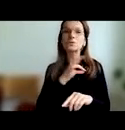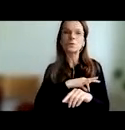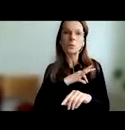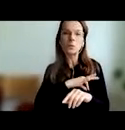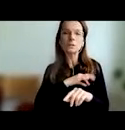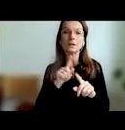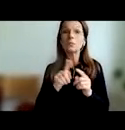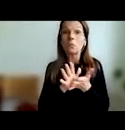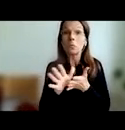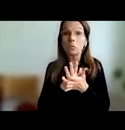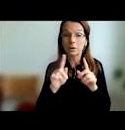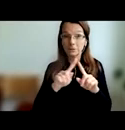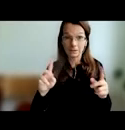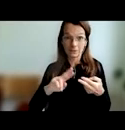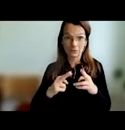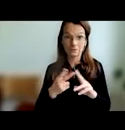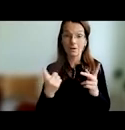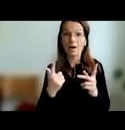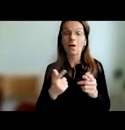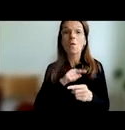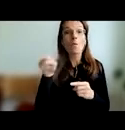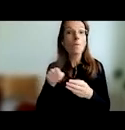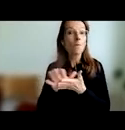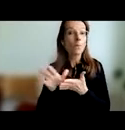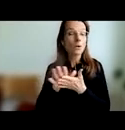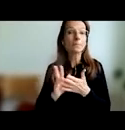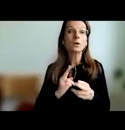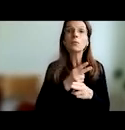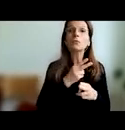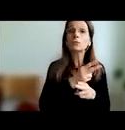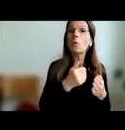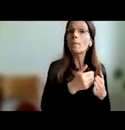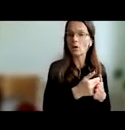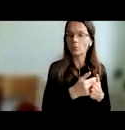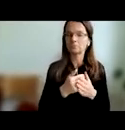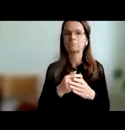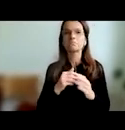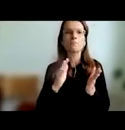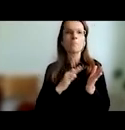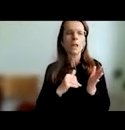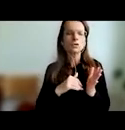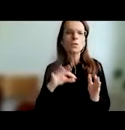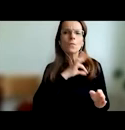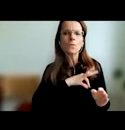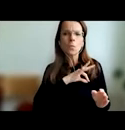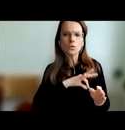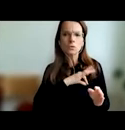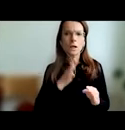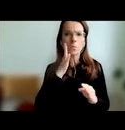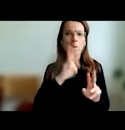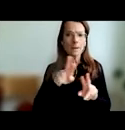different functionalities, and users will have access to different functionalities. What will be